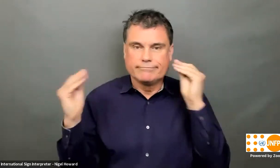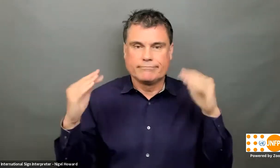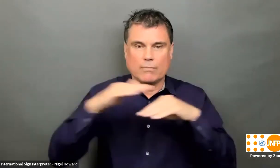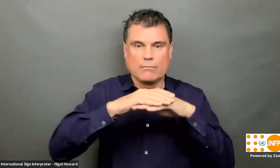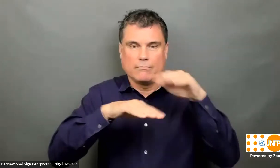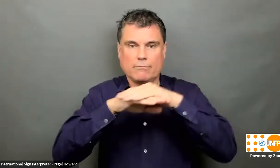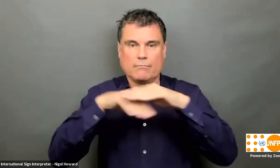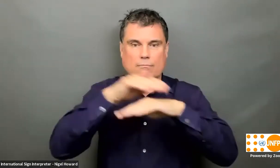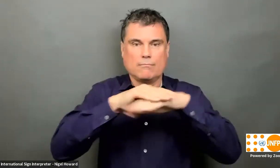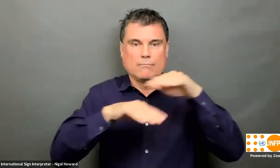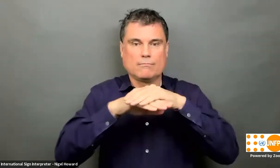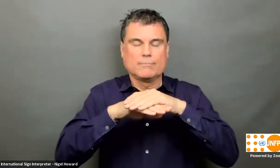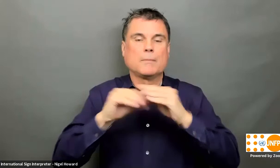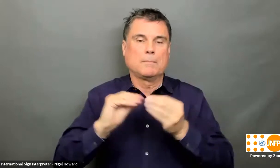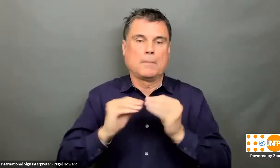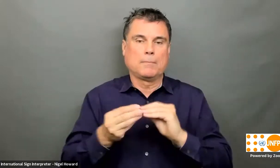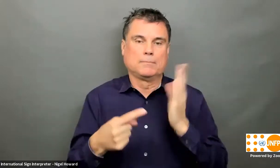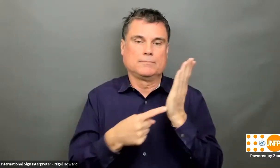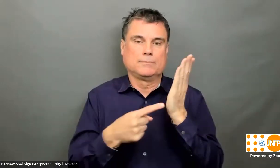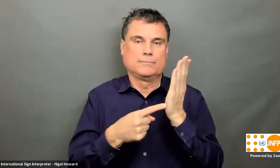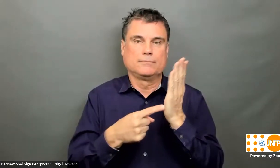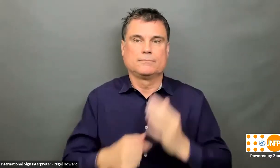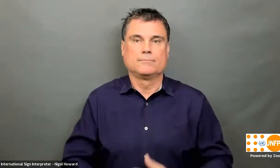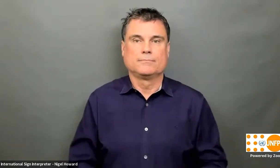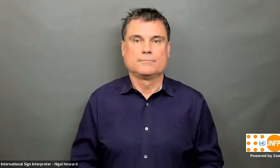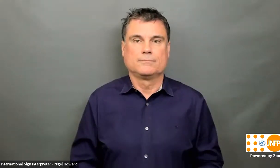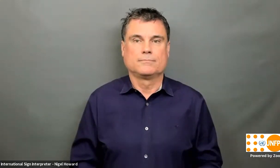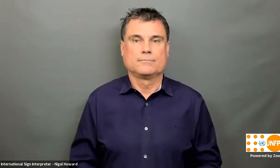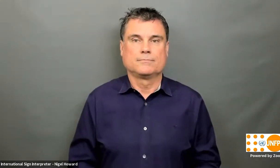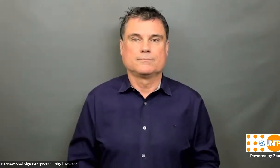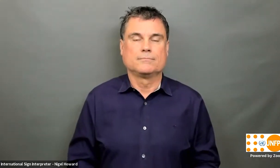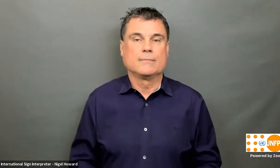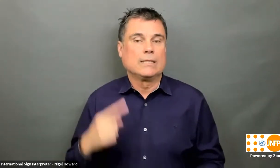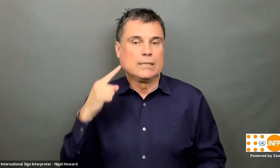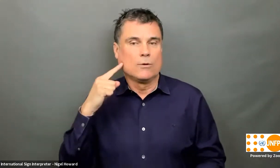This is Yulia on the Russian channel? No, it's not working.